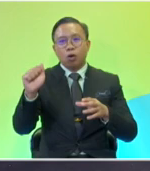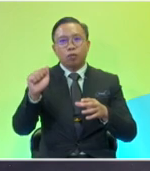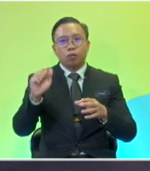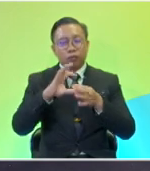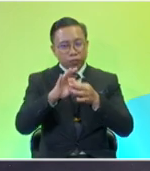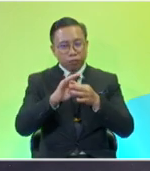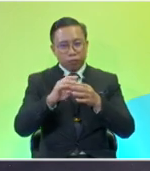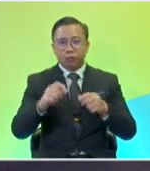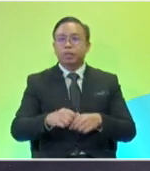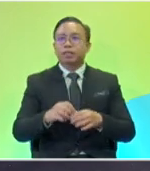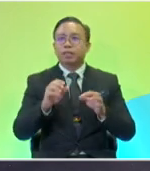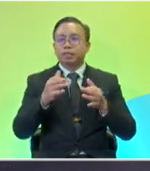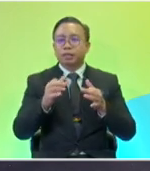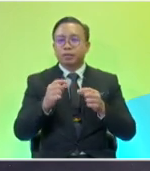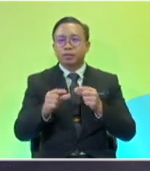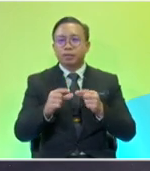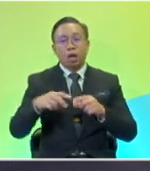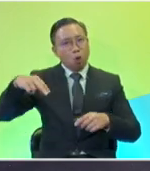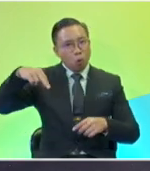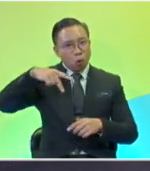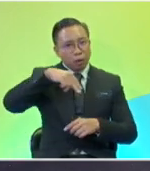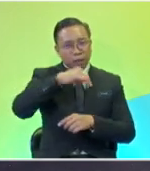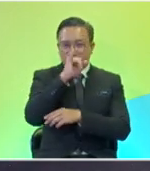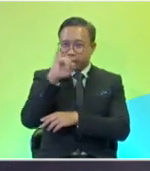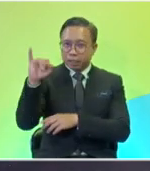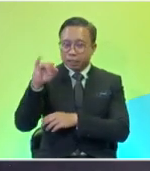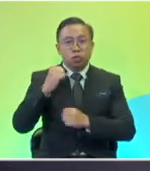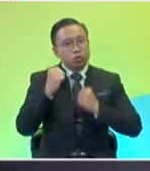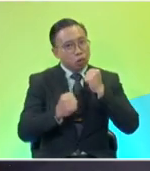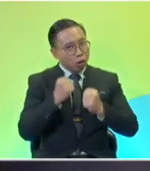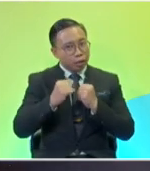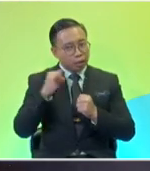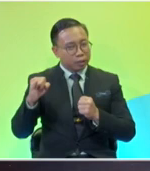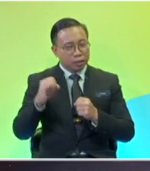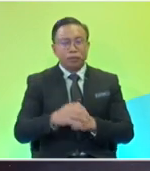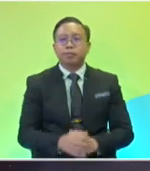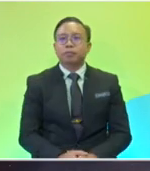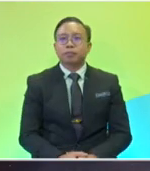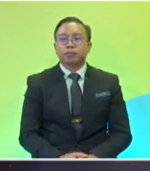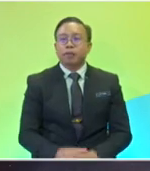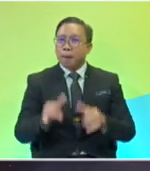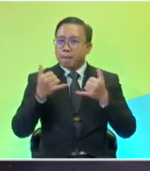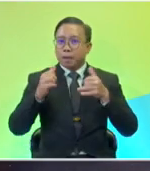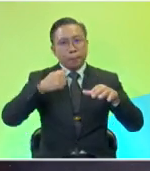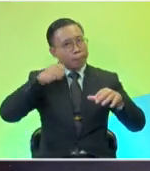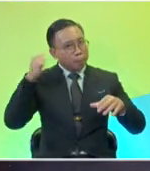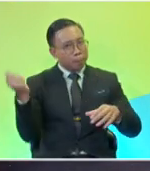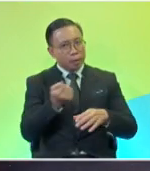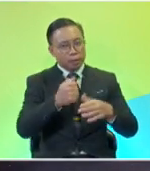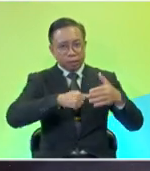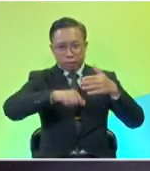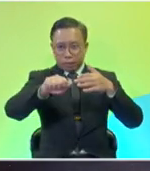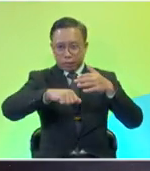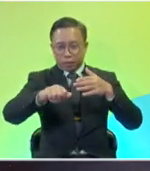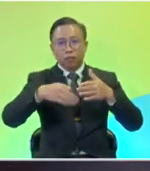Yeah, we have a playground. We can go for walking and all. Walking, jogging, running. Mm-hmm. Yeah. And you can play badminton there,